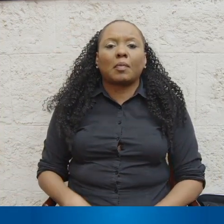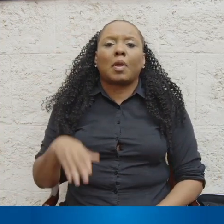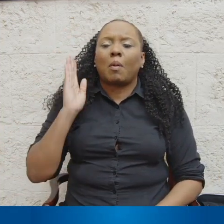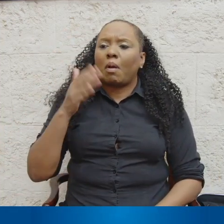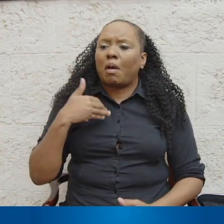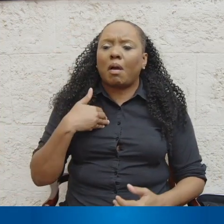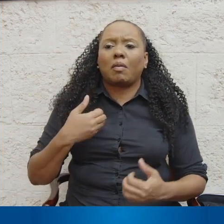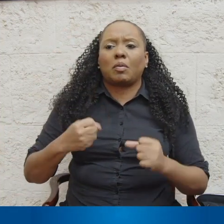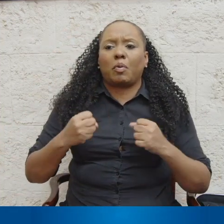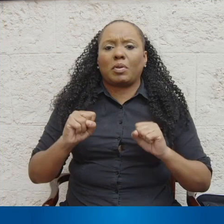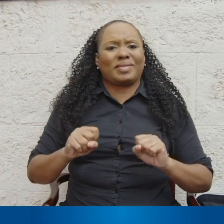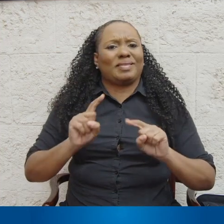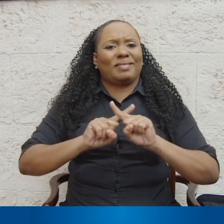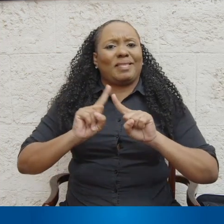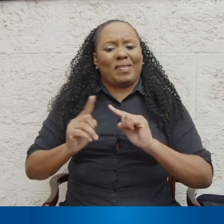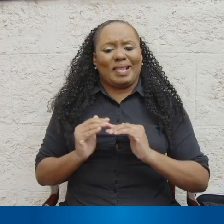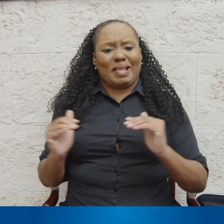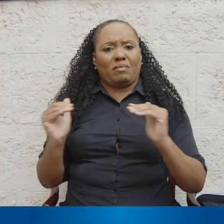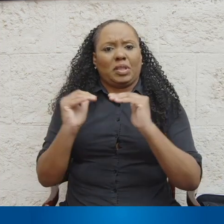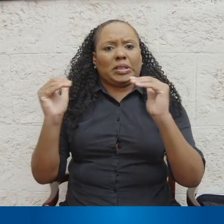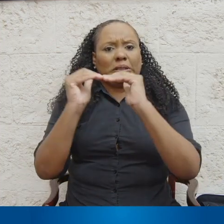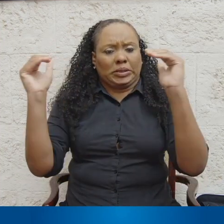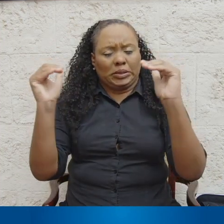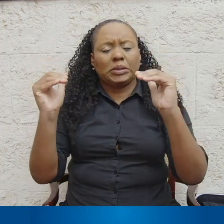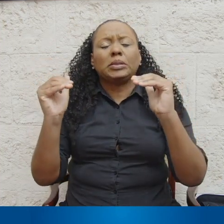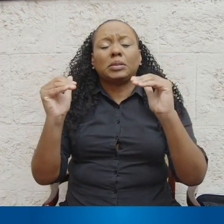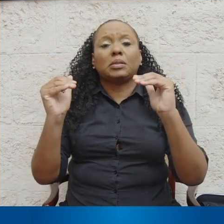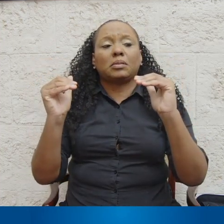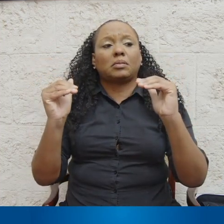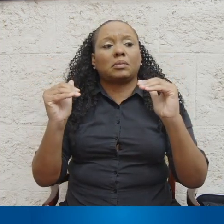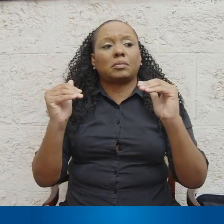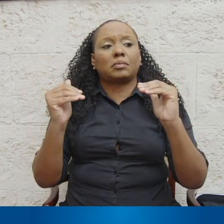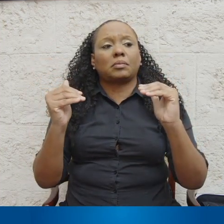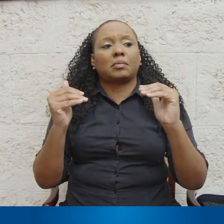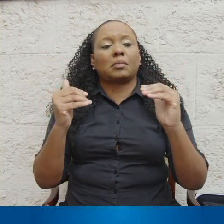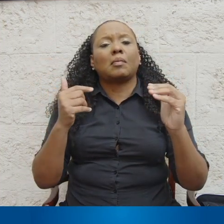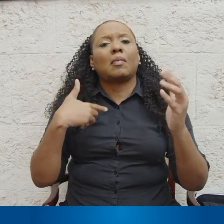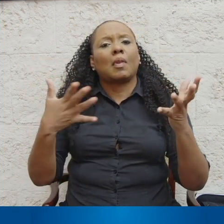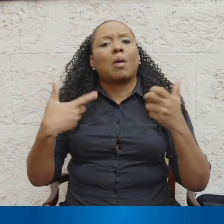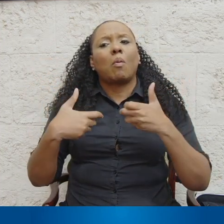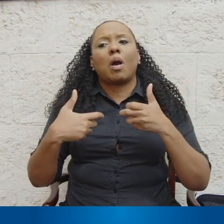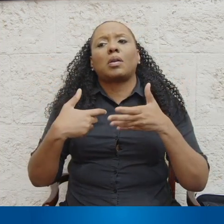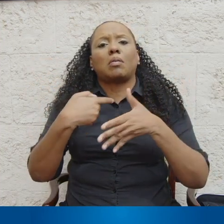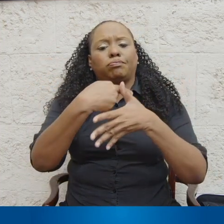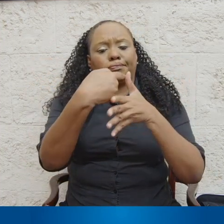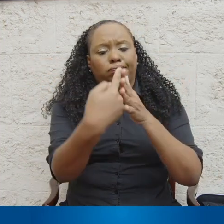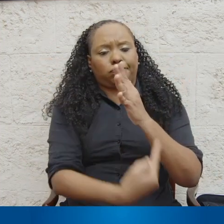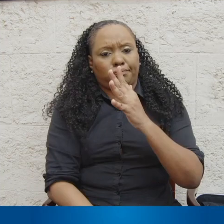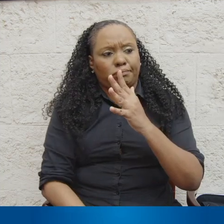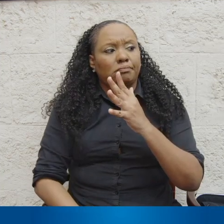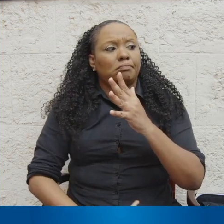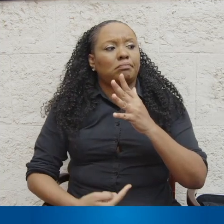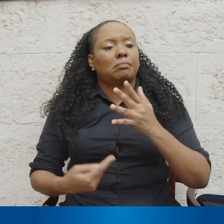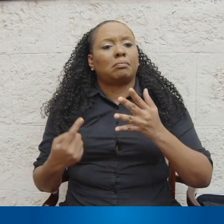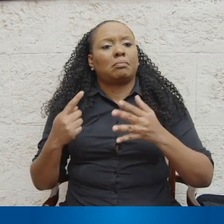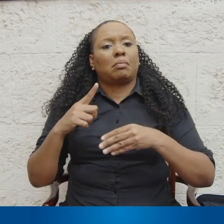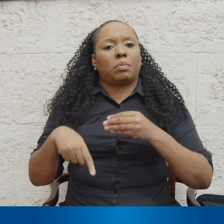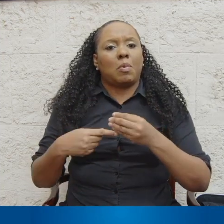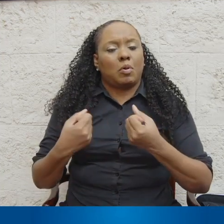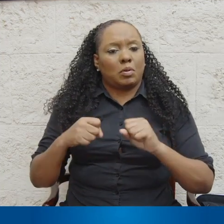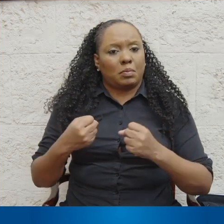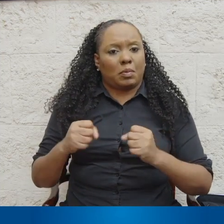level. One of the things, and I will go through some of the key areas in the sports policy for you this morning,